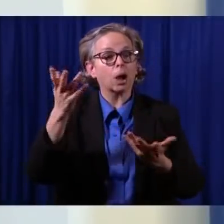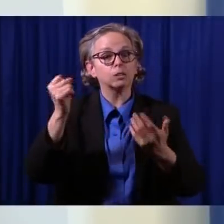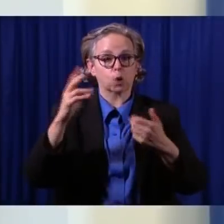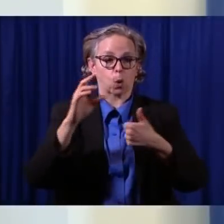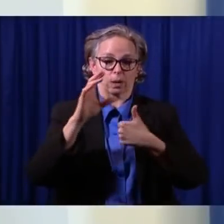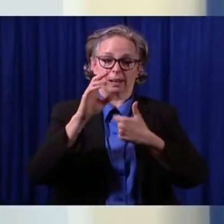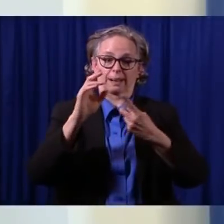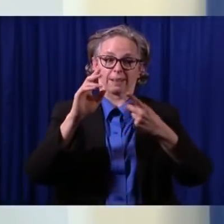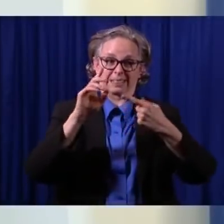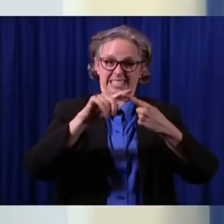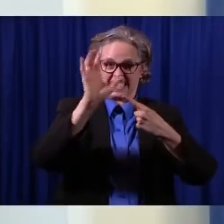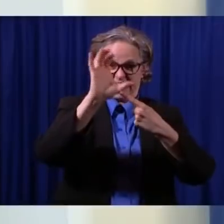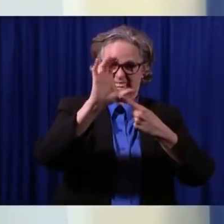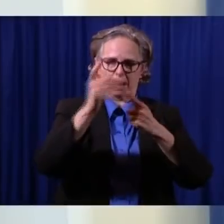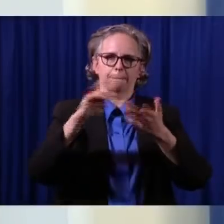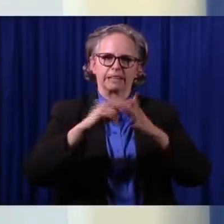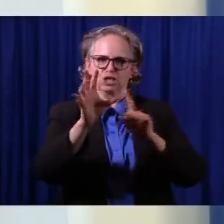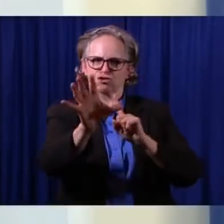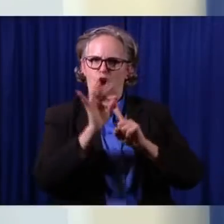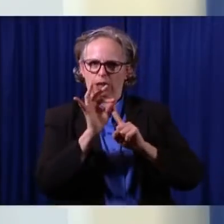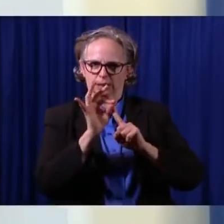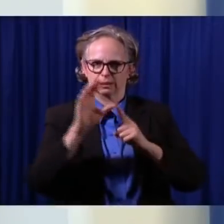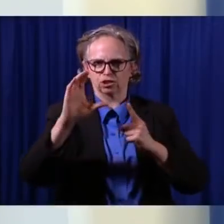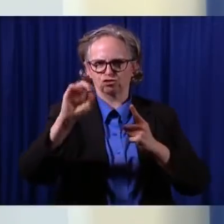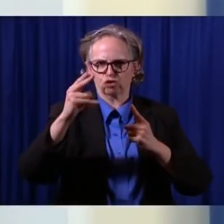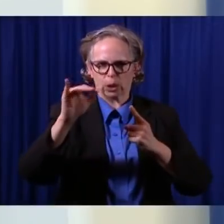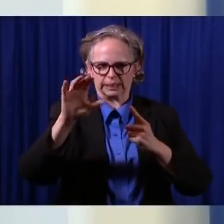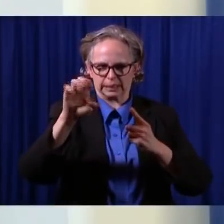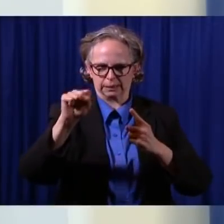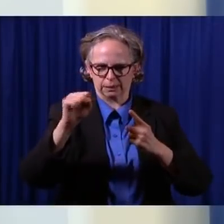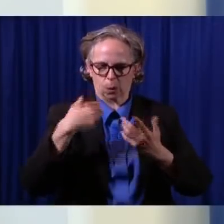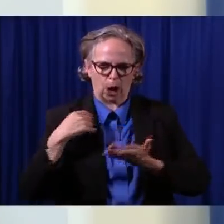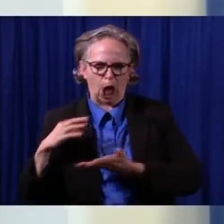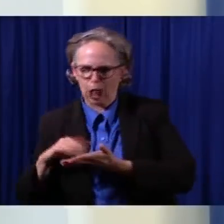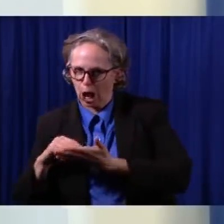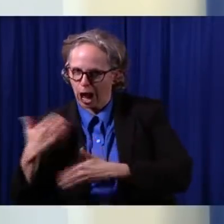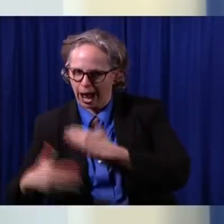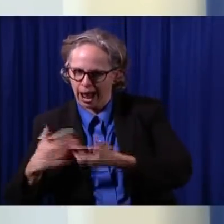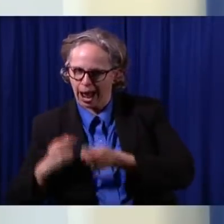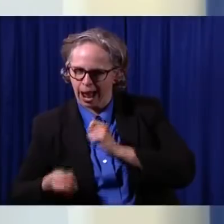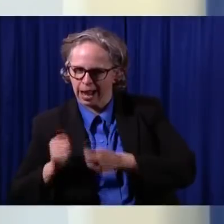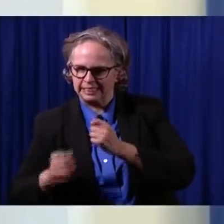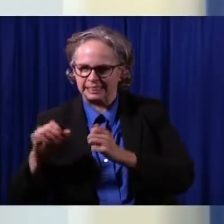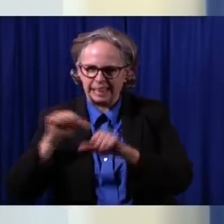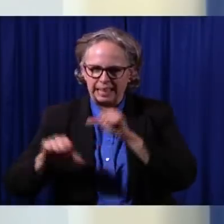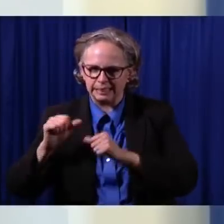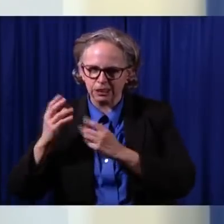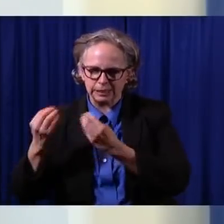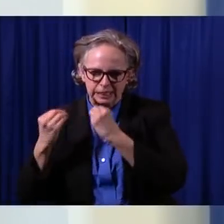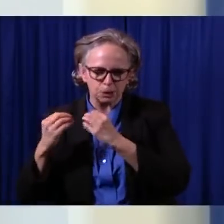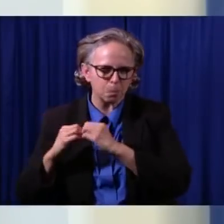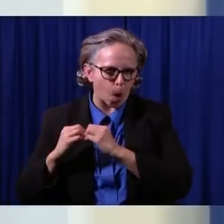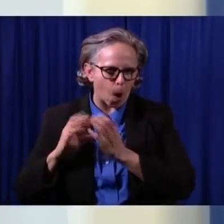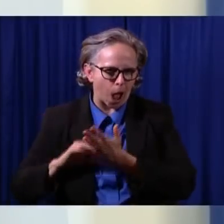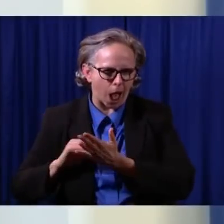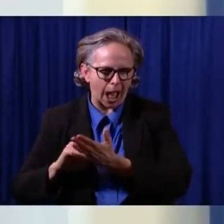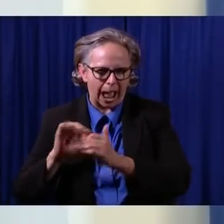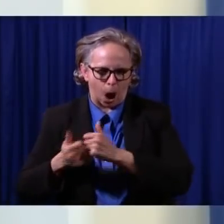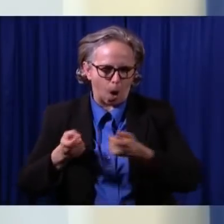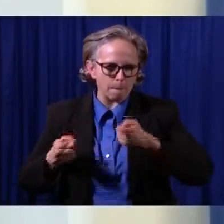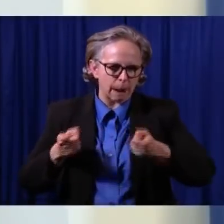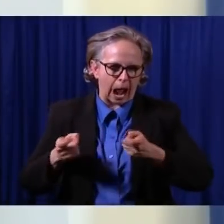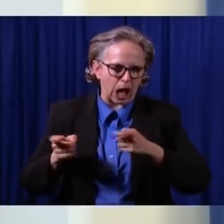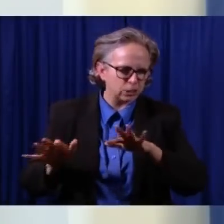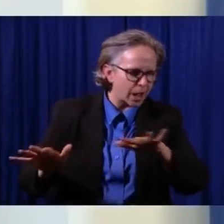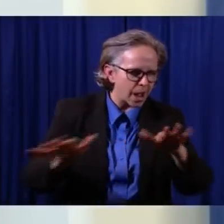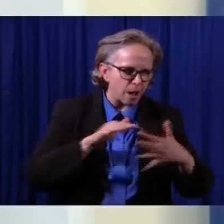And as we're all learning how this virus works, and I think the science will continue to unfold, we'll learn ways that we can navigate our way in this